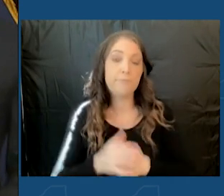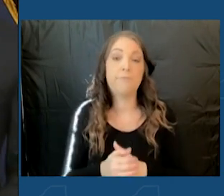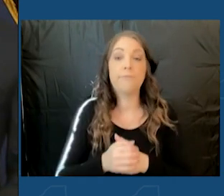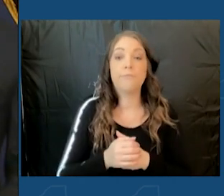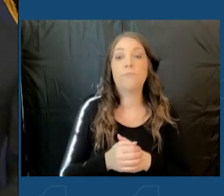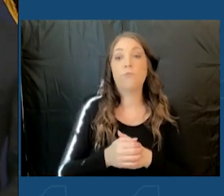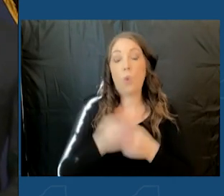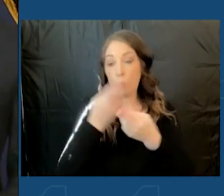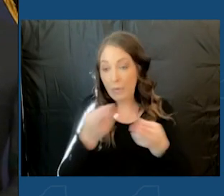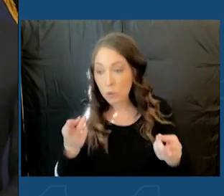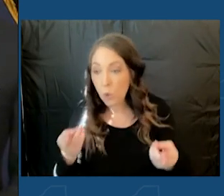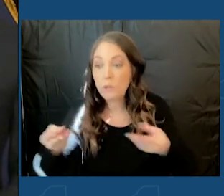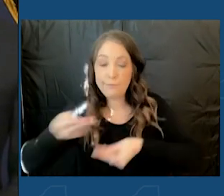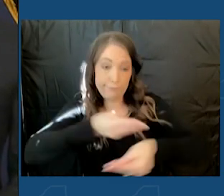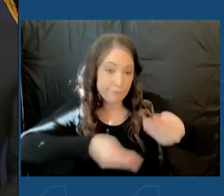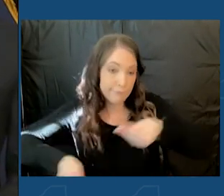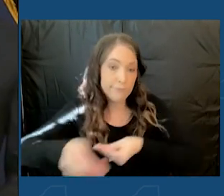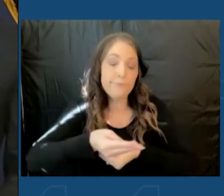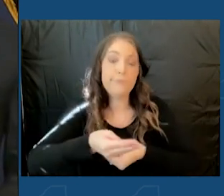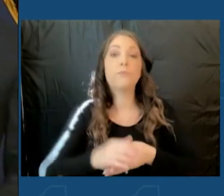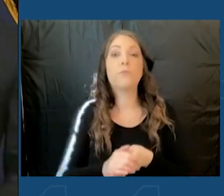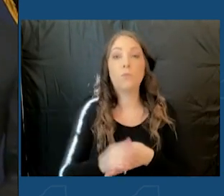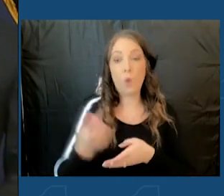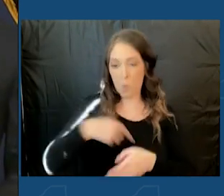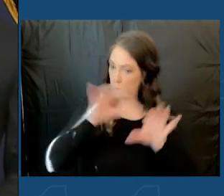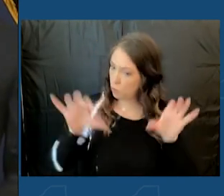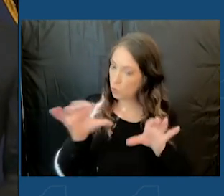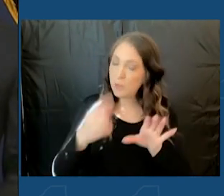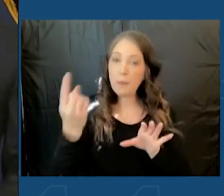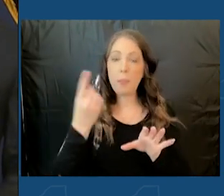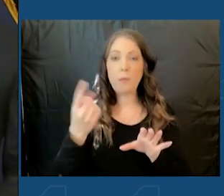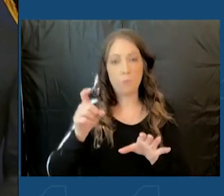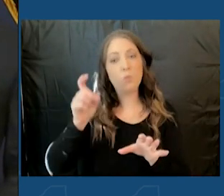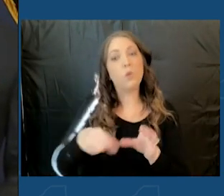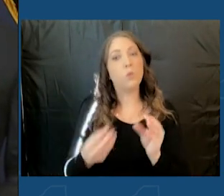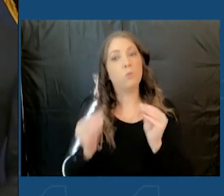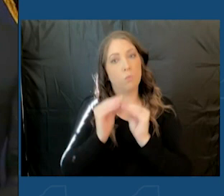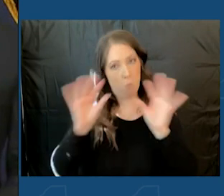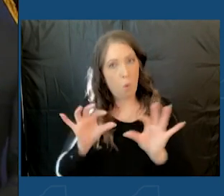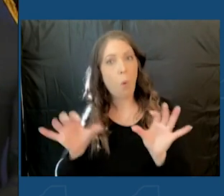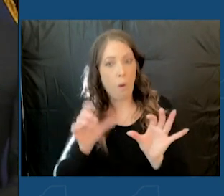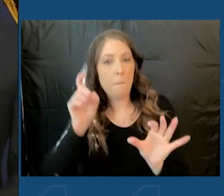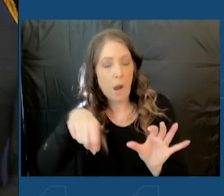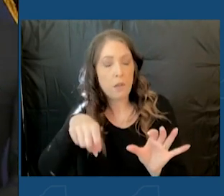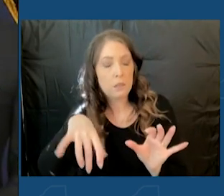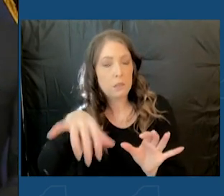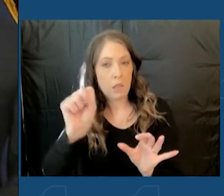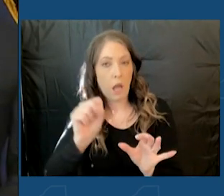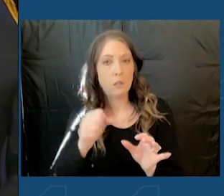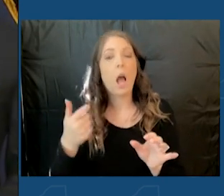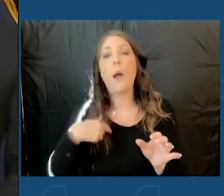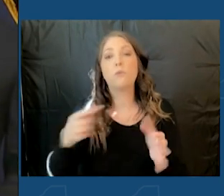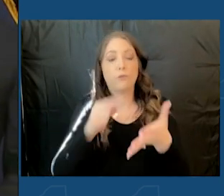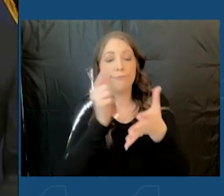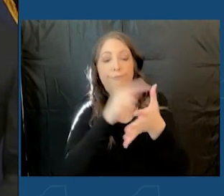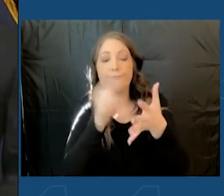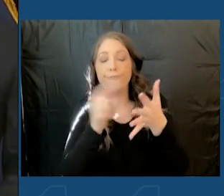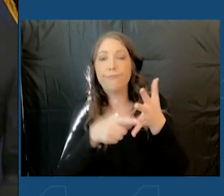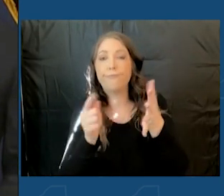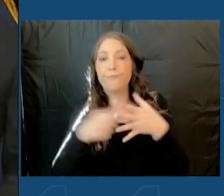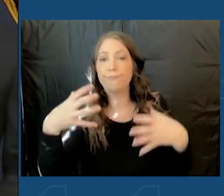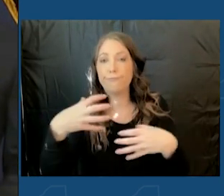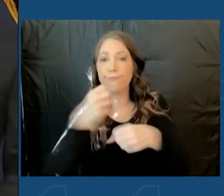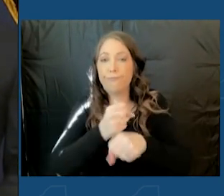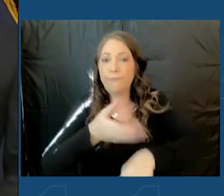we're actually doing something. More needs to be done, without a doubt. I'm just giving people a snapshot of the progress we're seeing thus far,